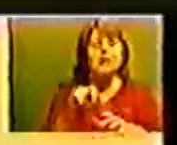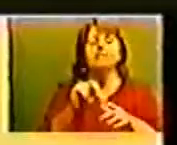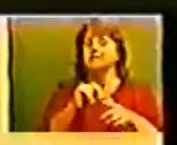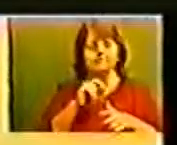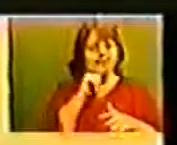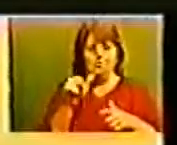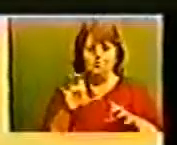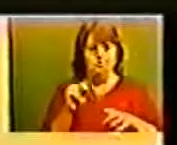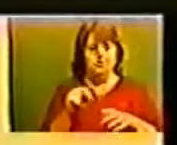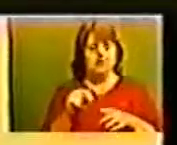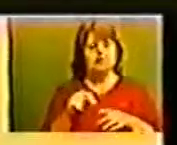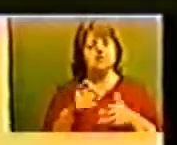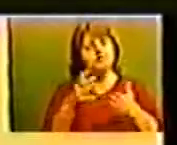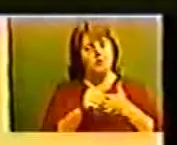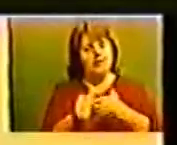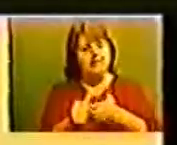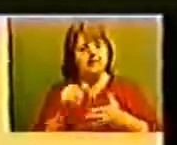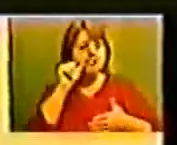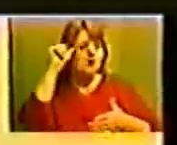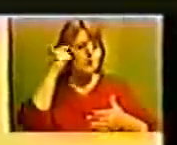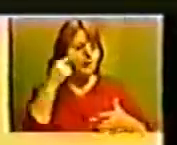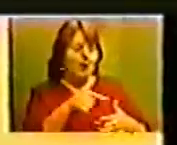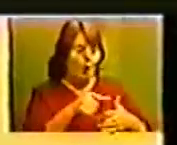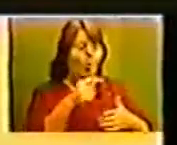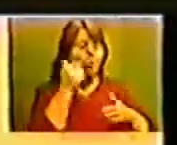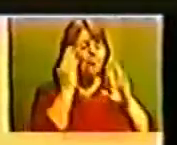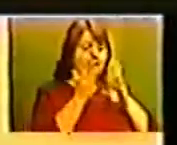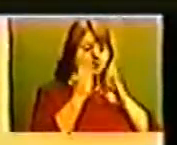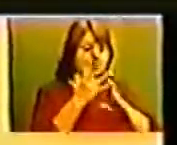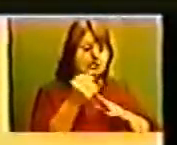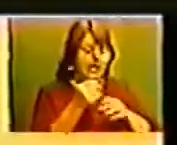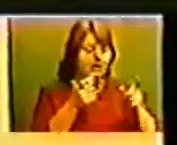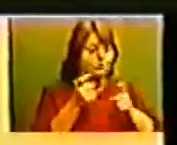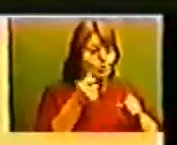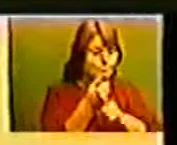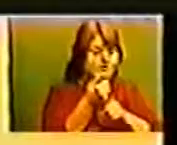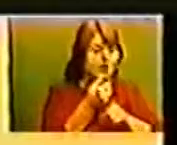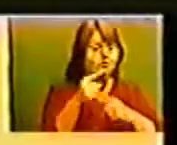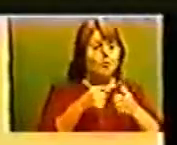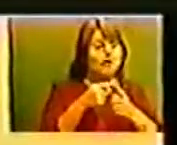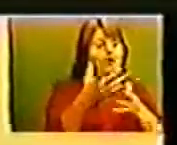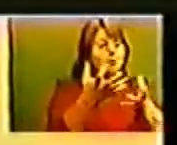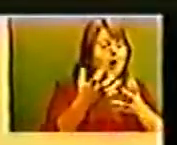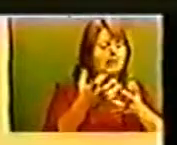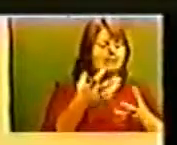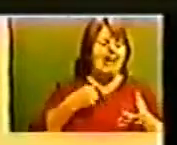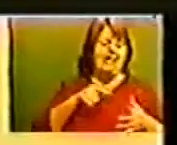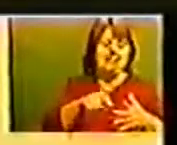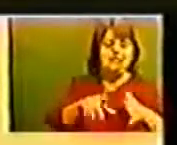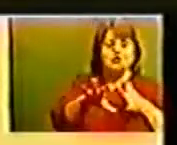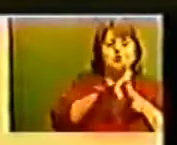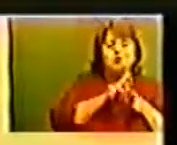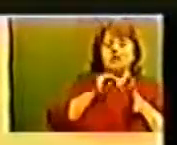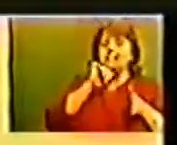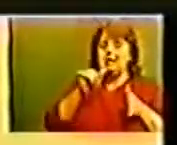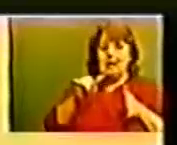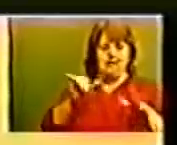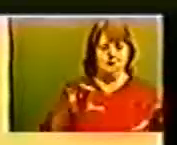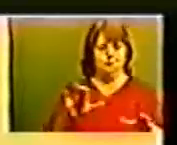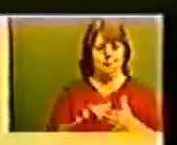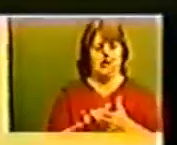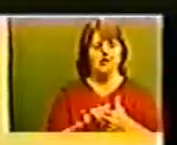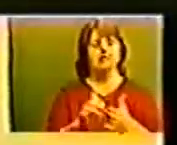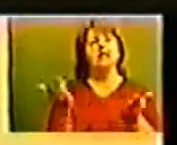adults to believe he can pay attention or control himself if he wants to, and is choosing not to do so.